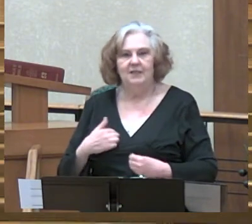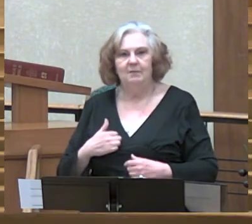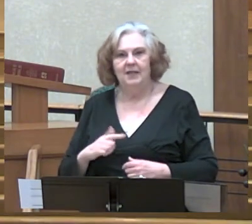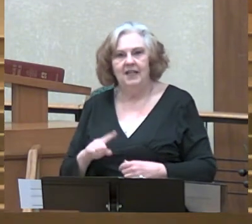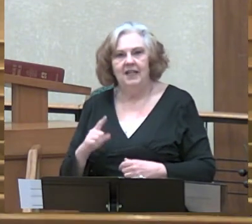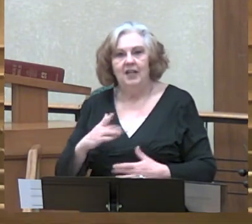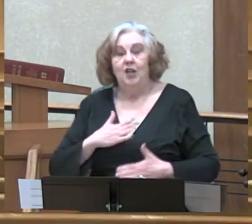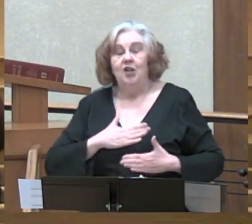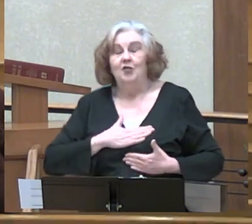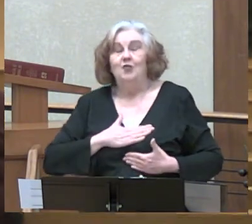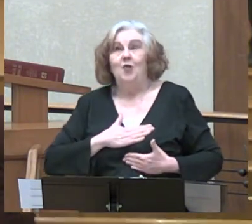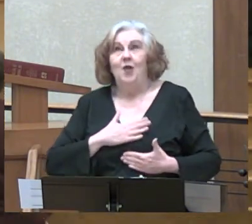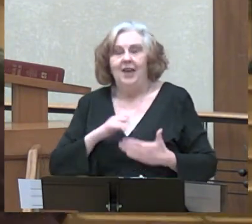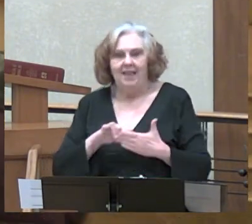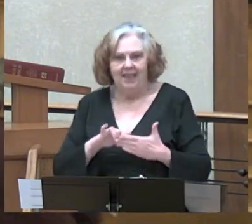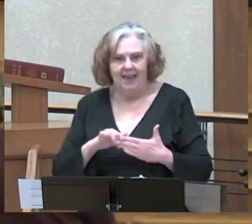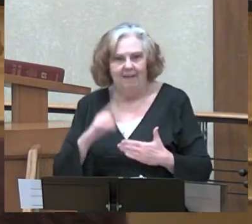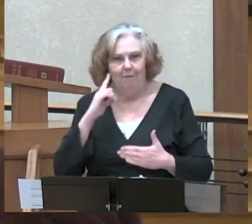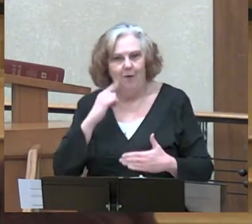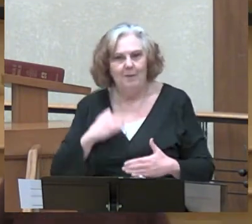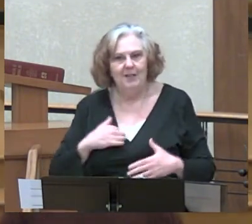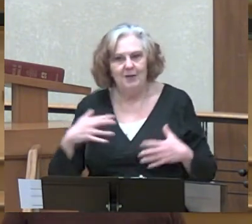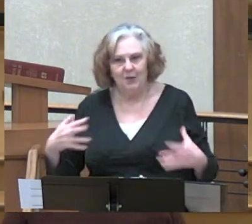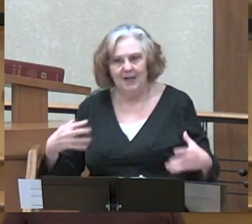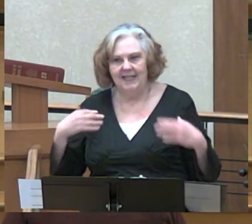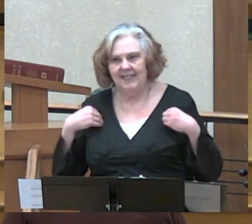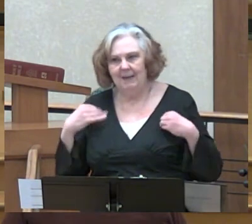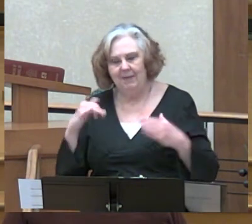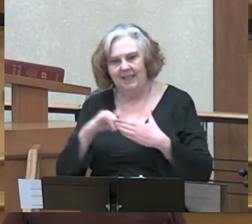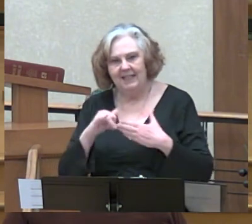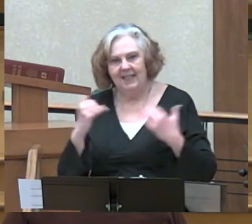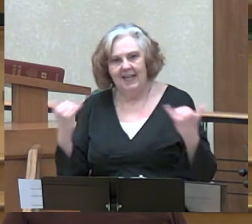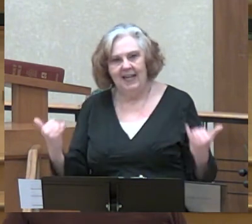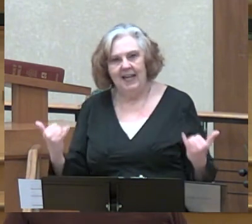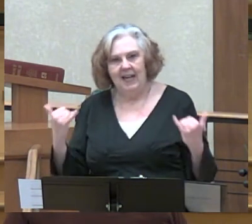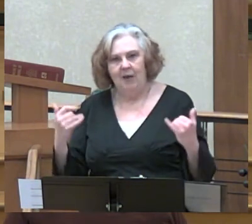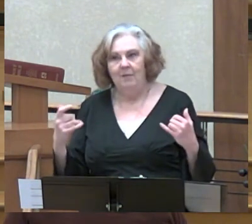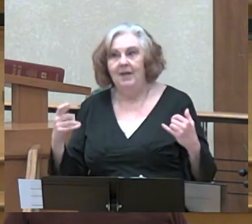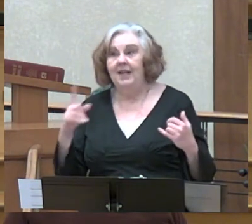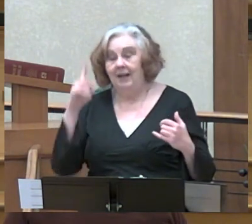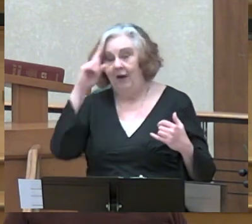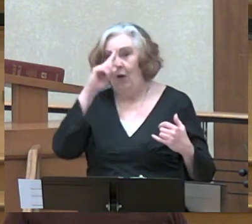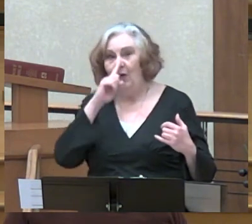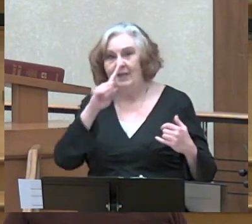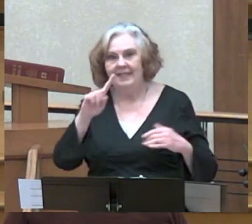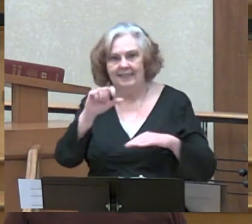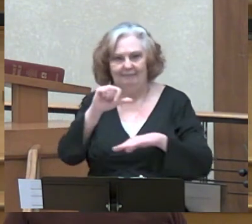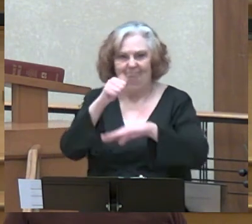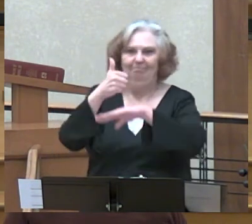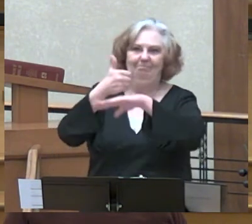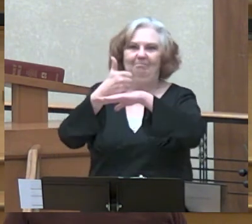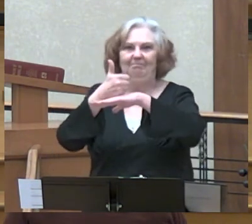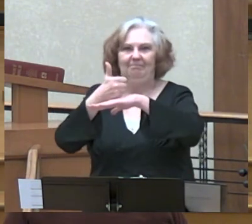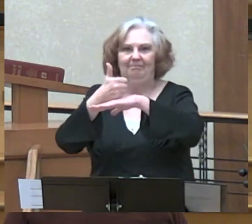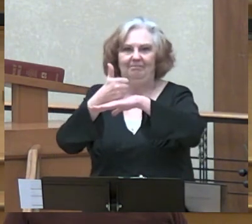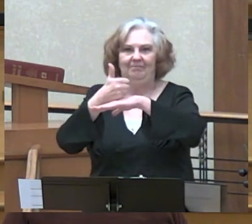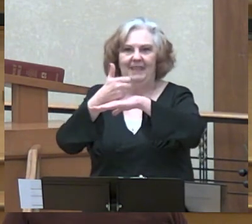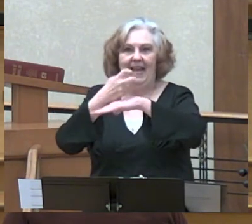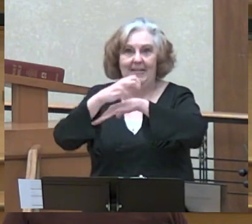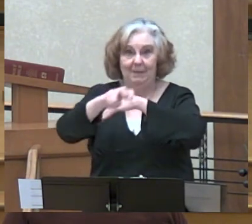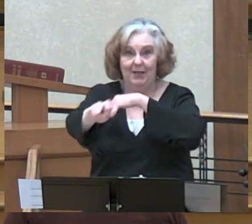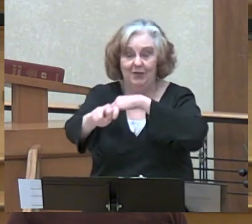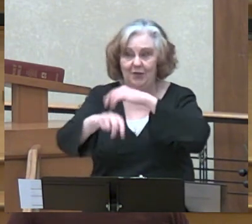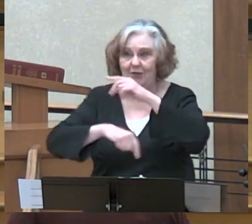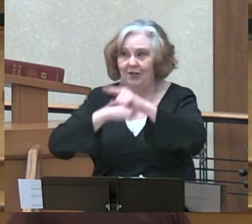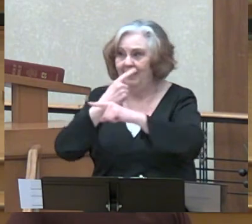what a joy it is for me to accept this call and to now be officially installed. It has been a journey, has it not,